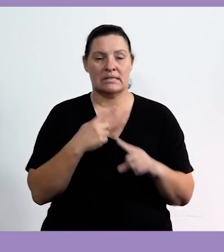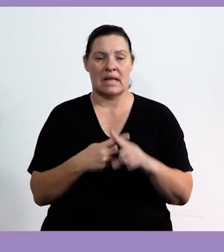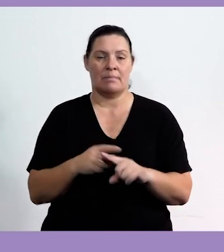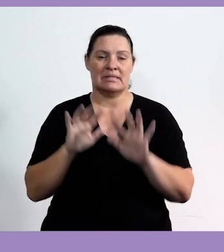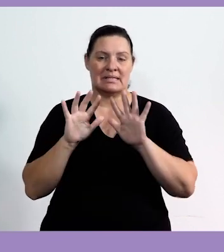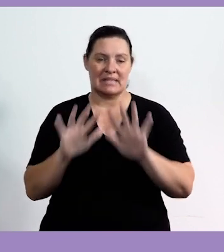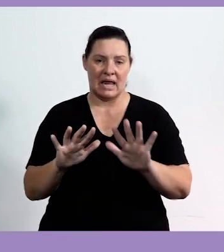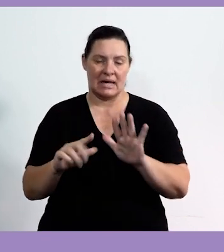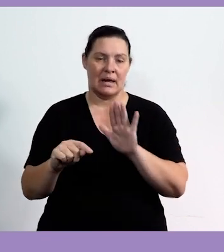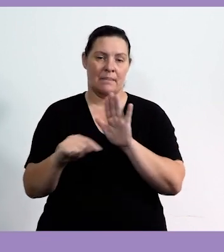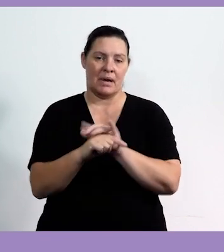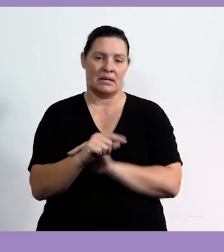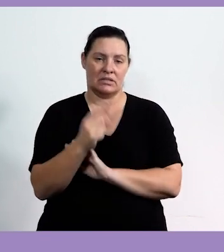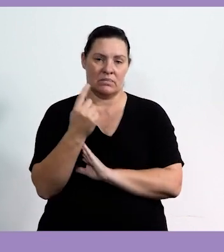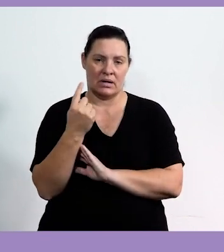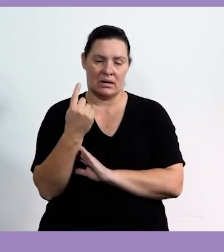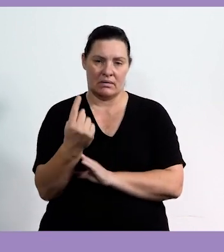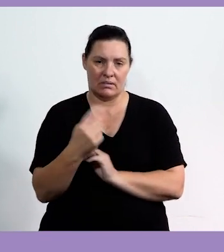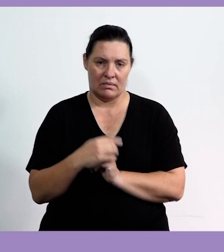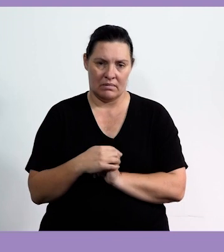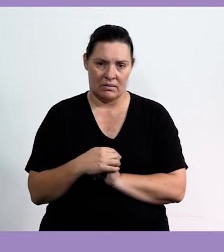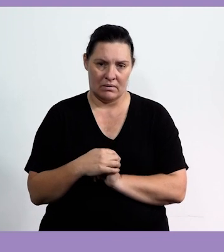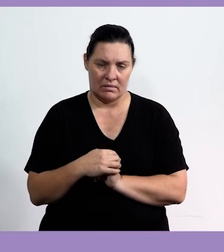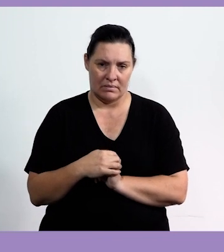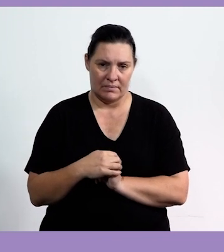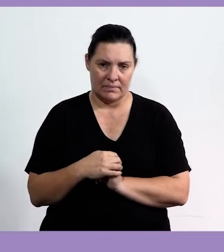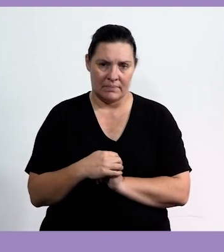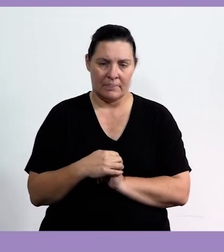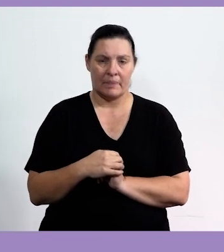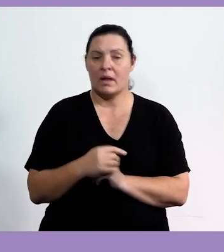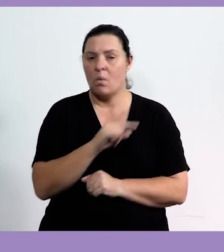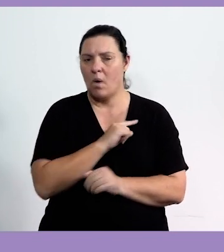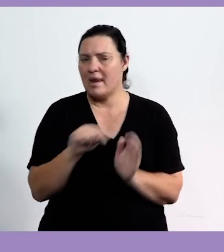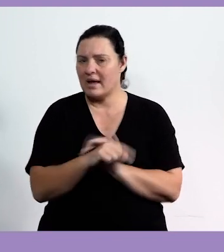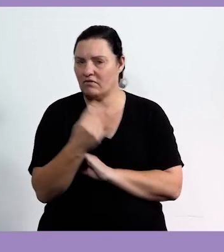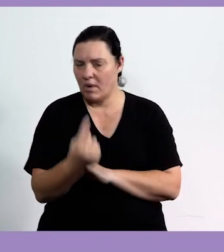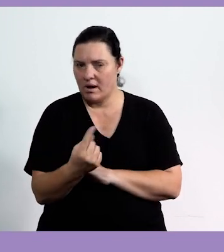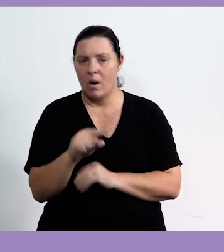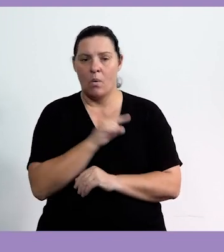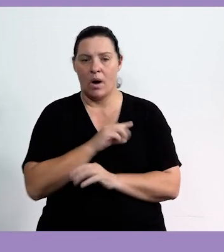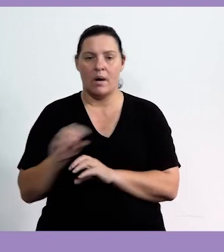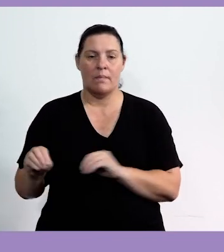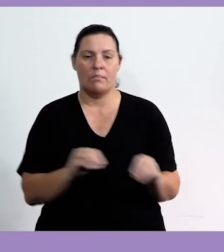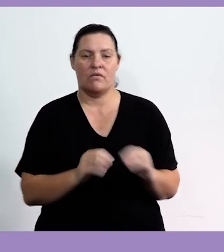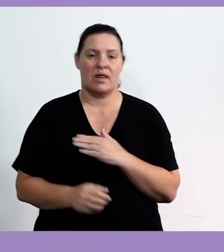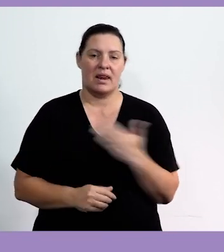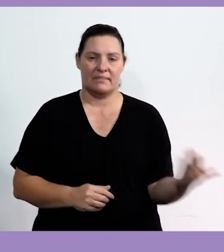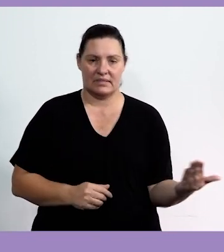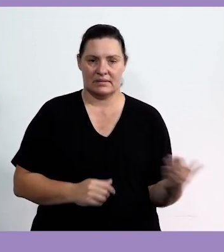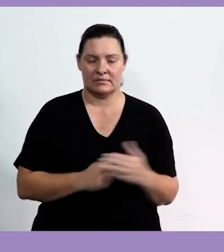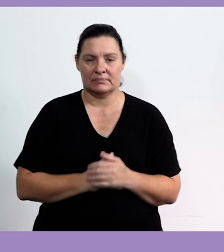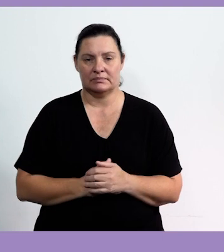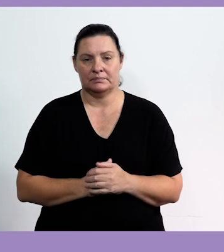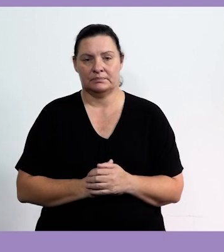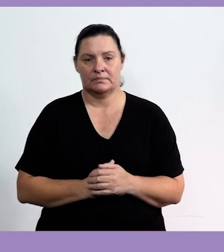4 multiplied by 10 to the exponent negative 1. Why is it negative? It is because we